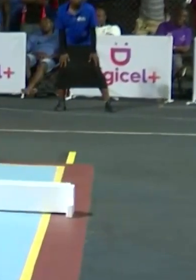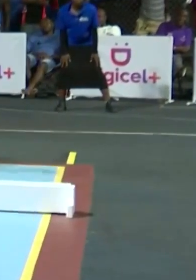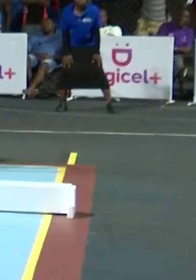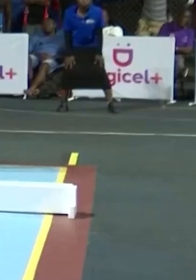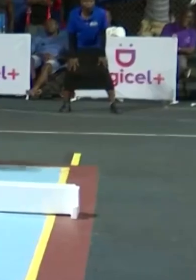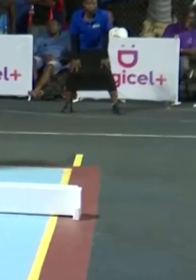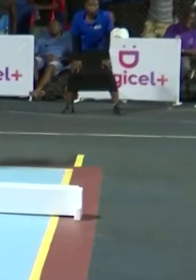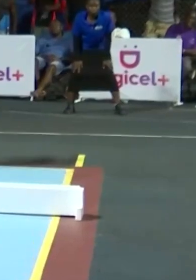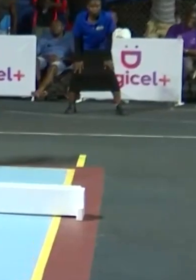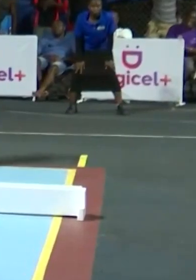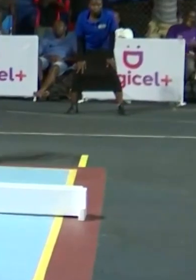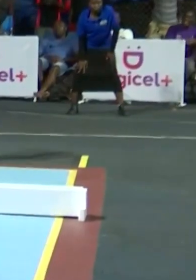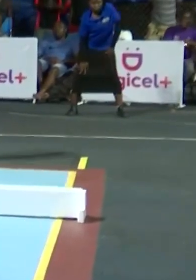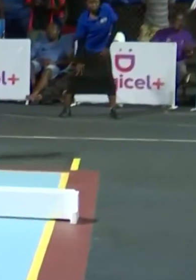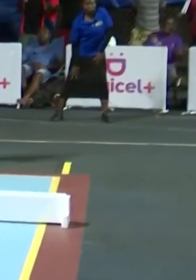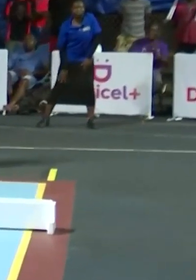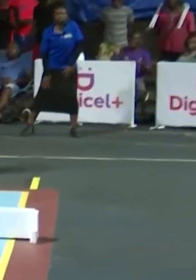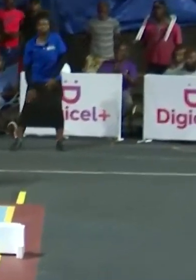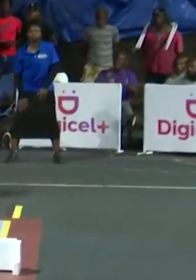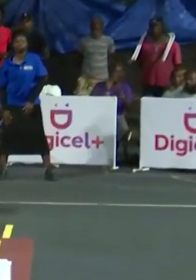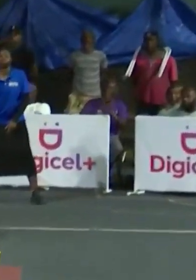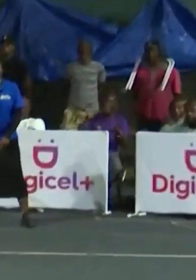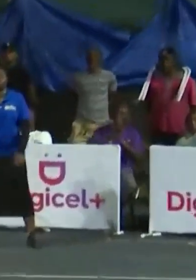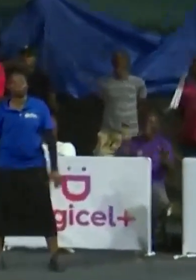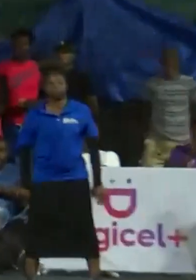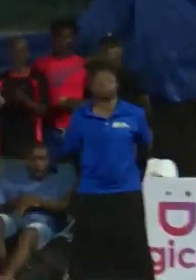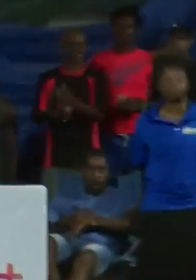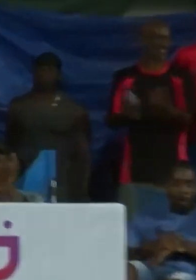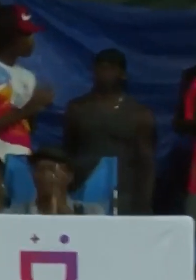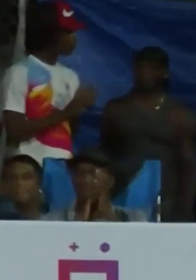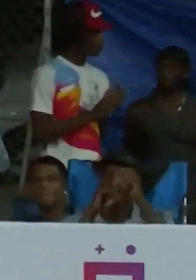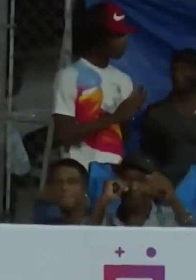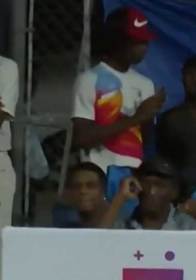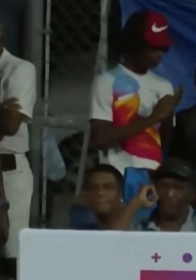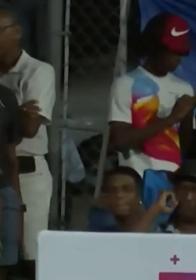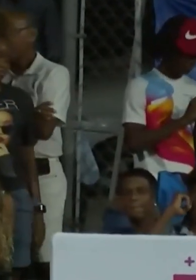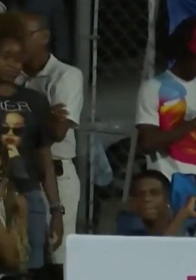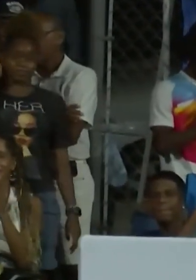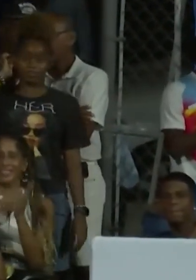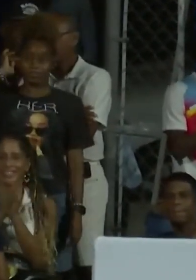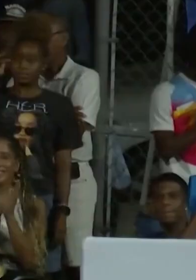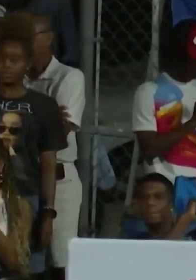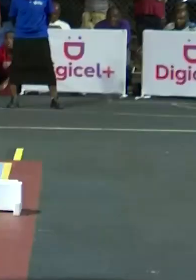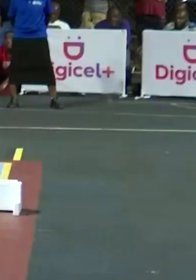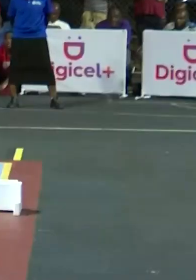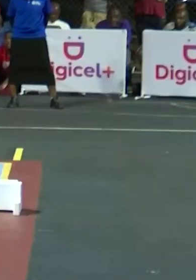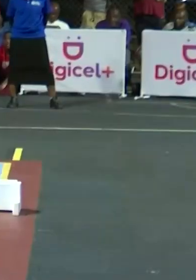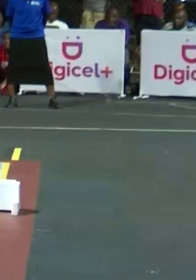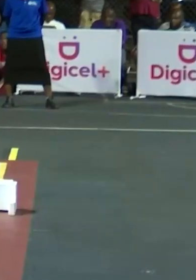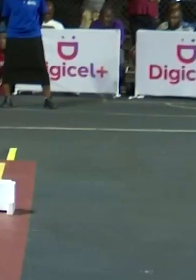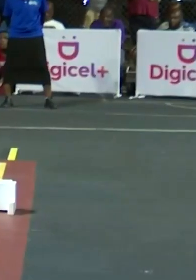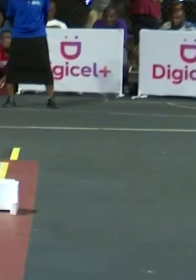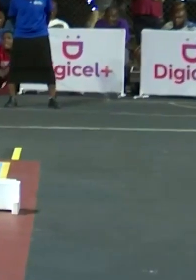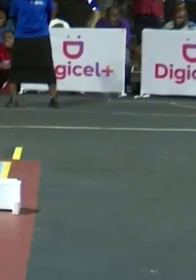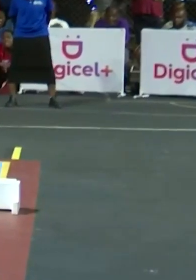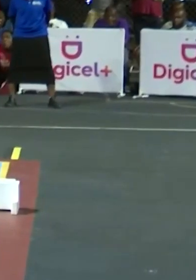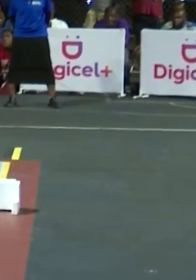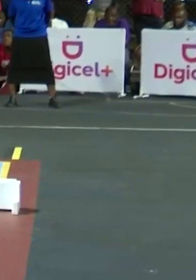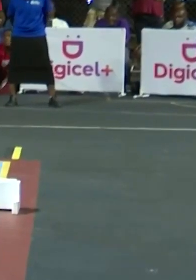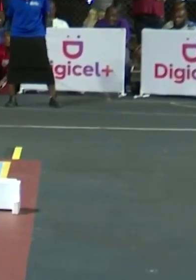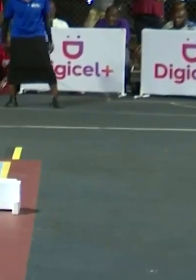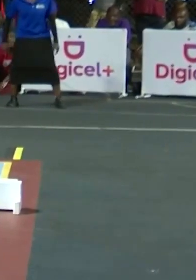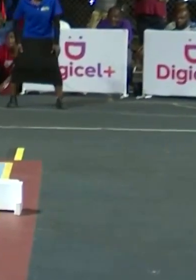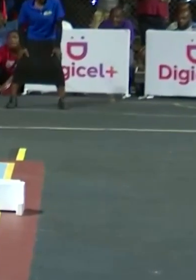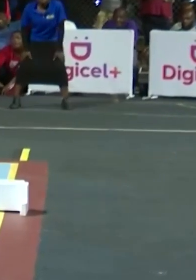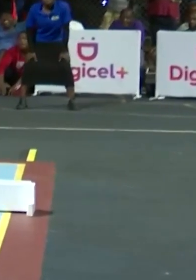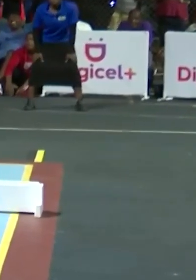And watch as Nurse does just that to the crowd's delight. But Ward, having won the first game at 21-15,